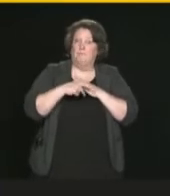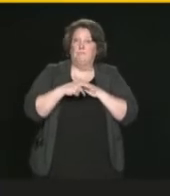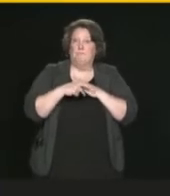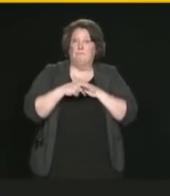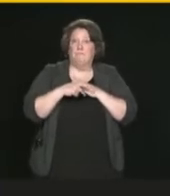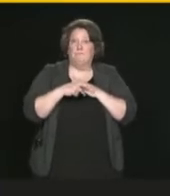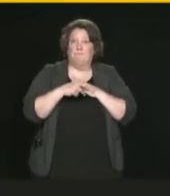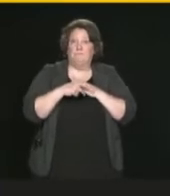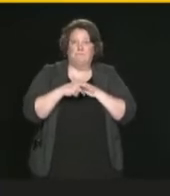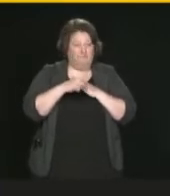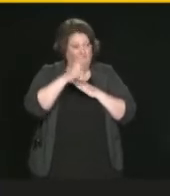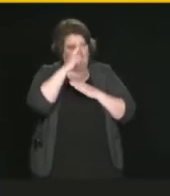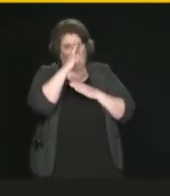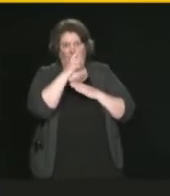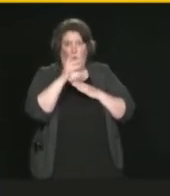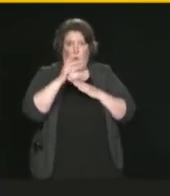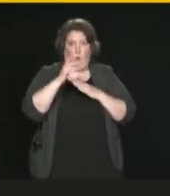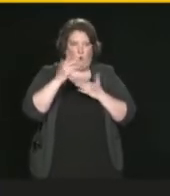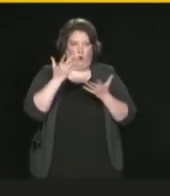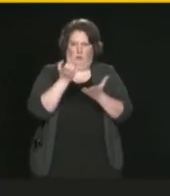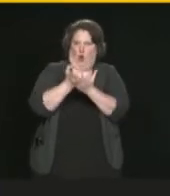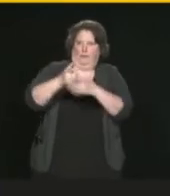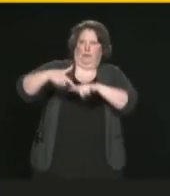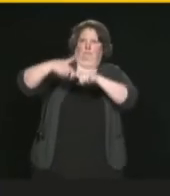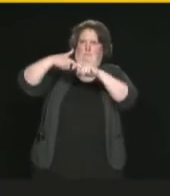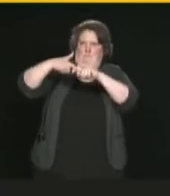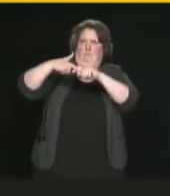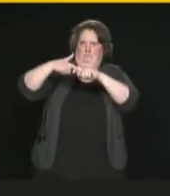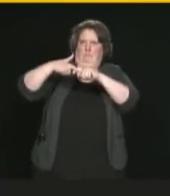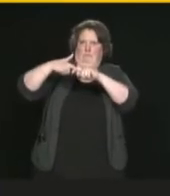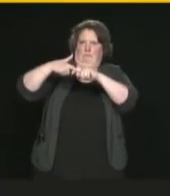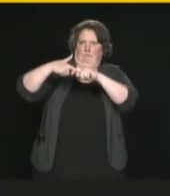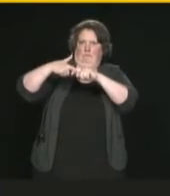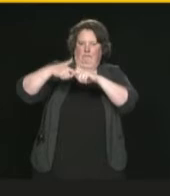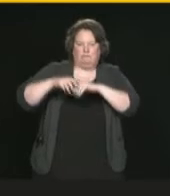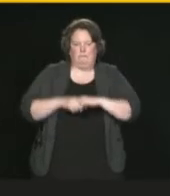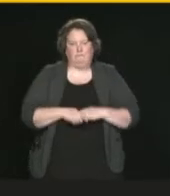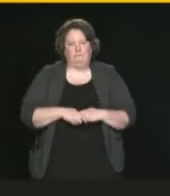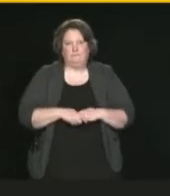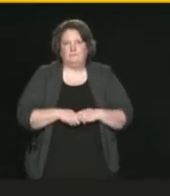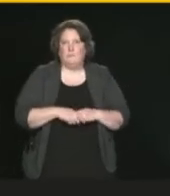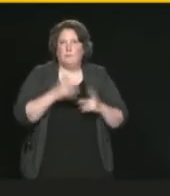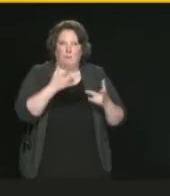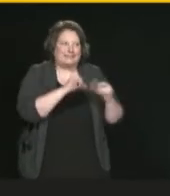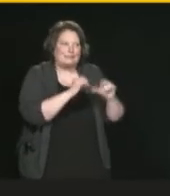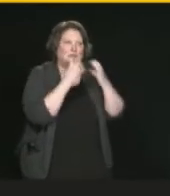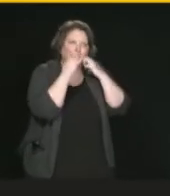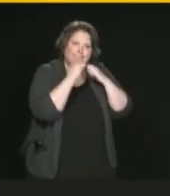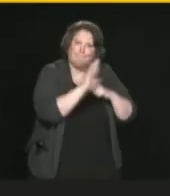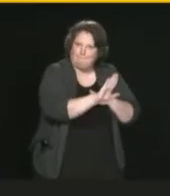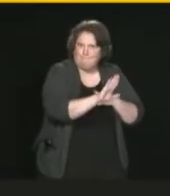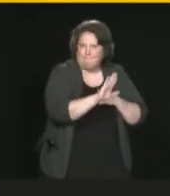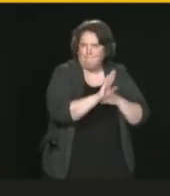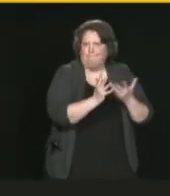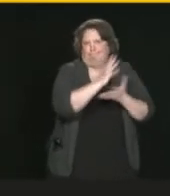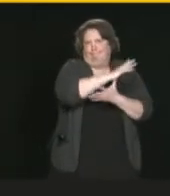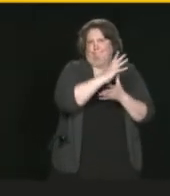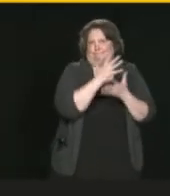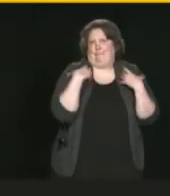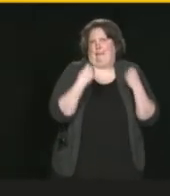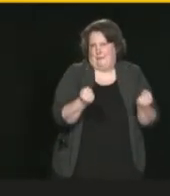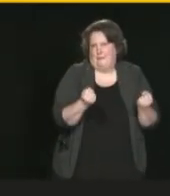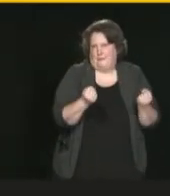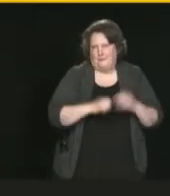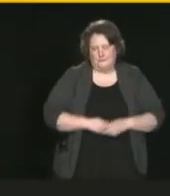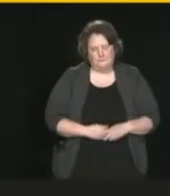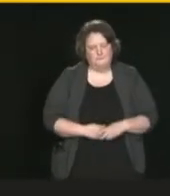down, and we wanted the economy to be shut down in order to protect people's health. But at the same time, now as